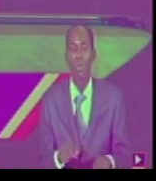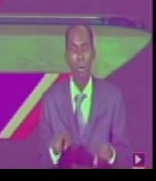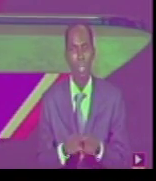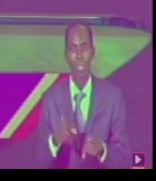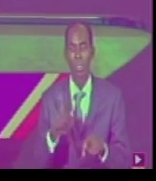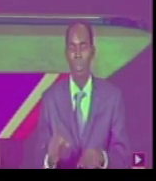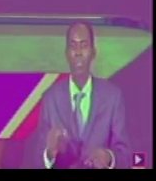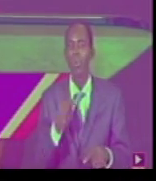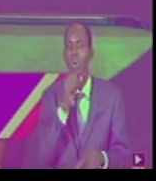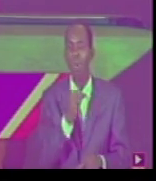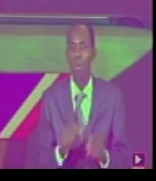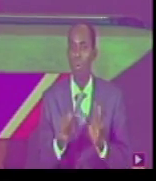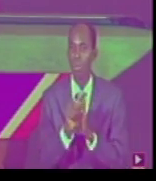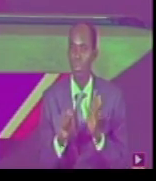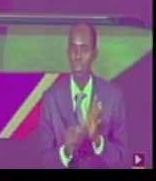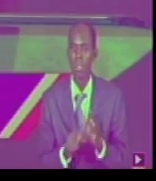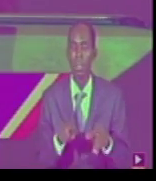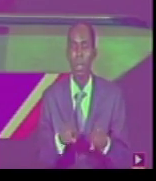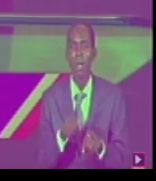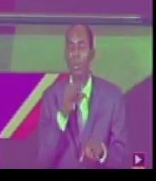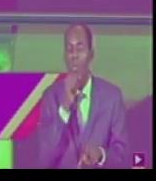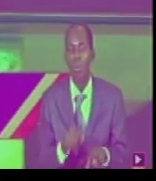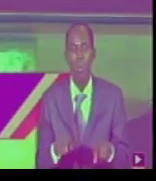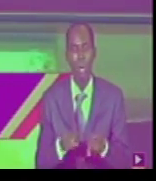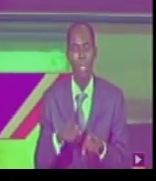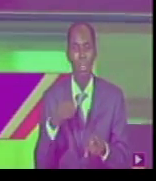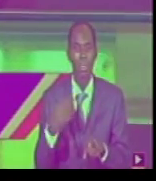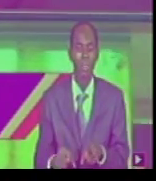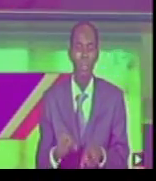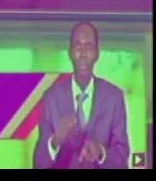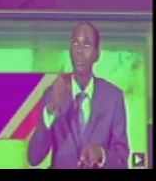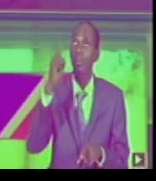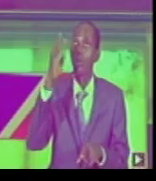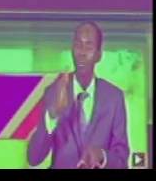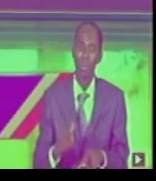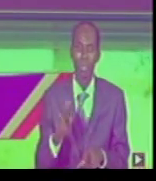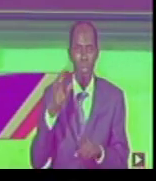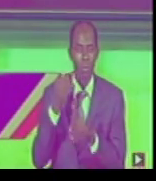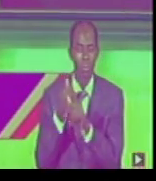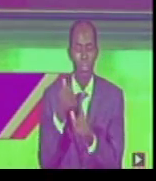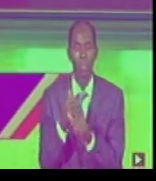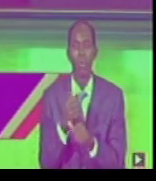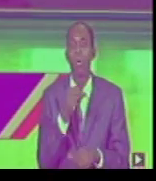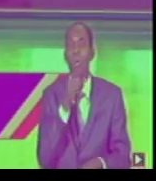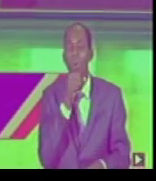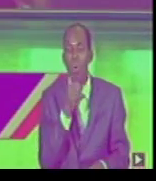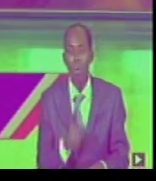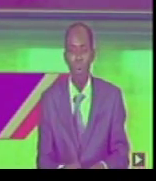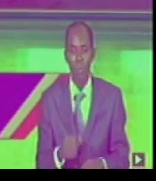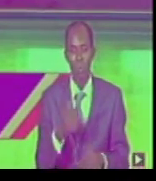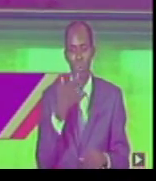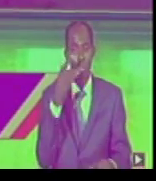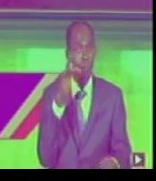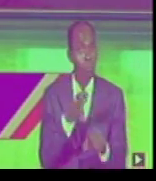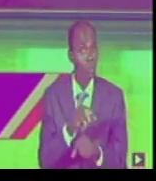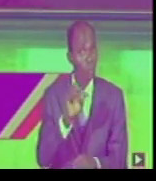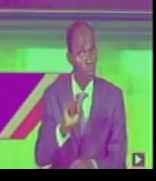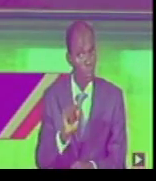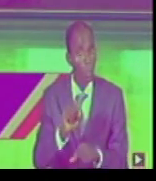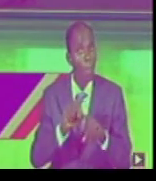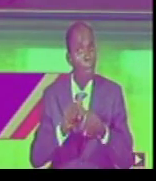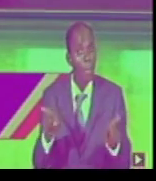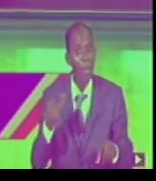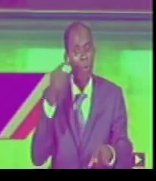as old as the Ancient of Days, the old promises, but for new